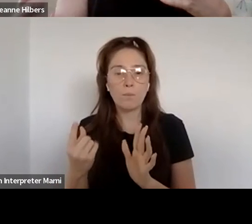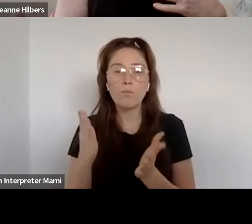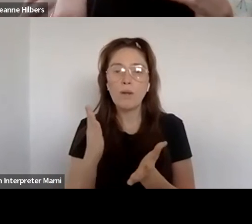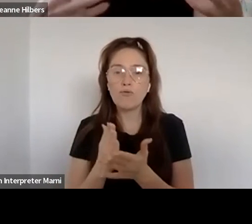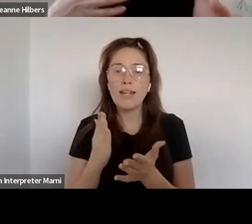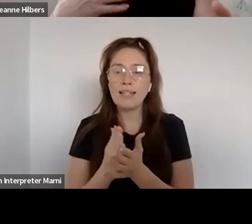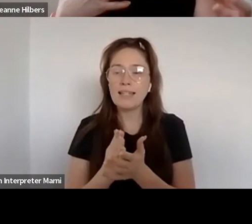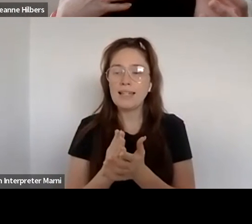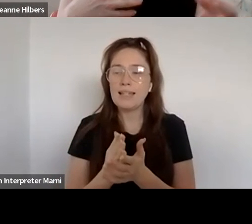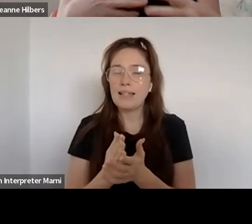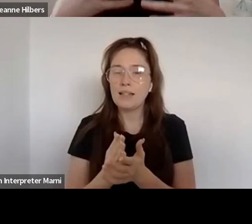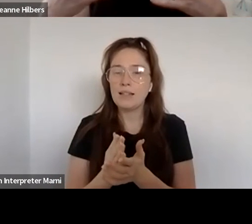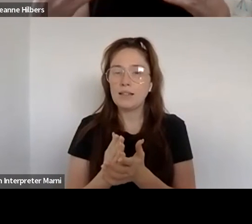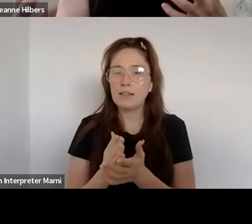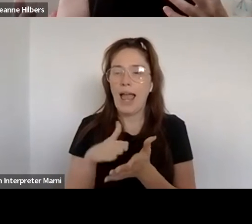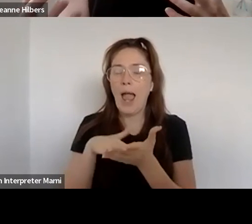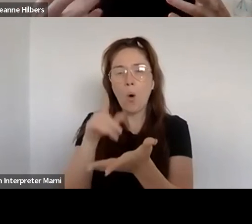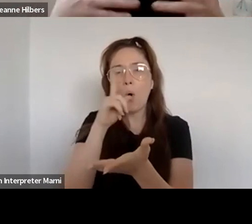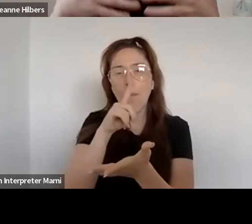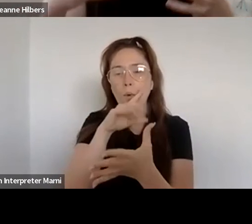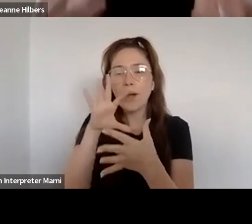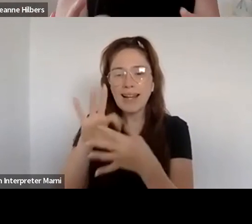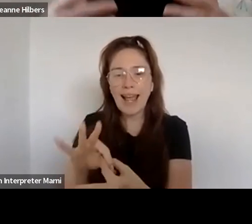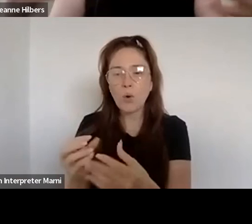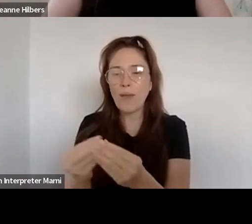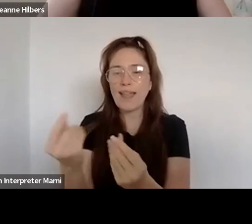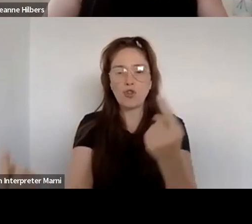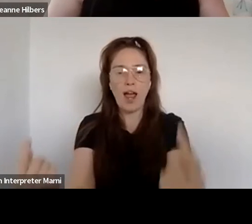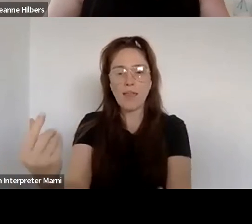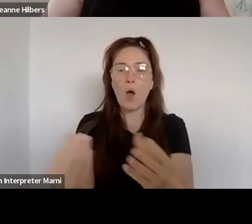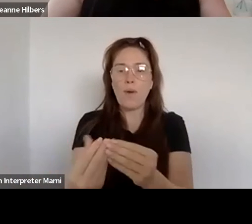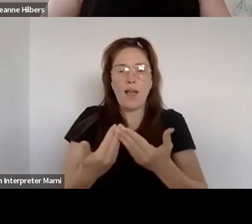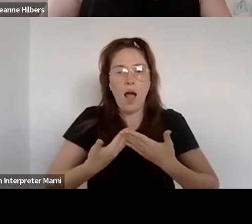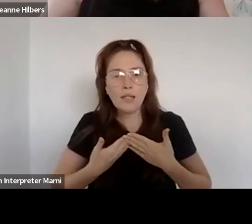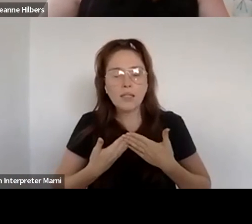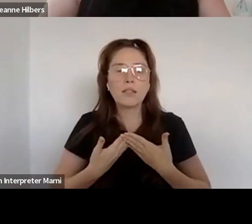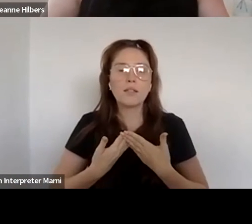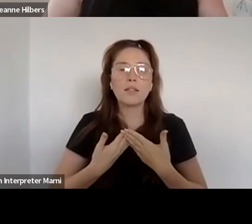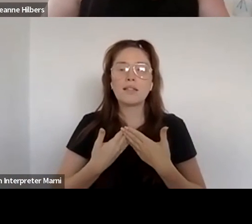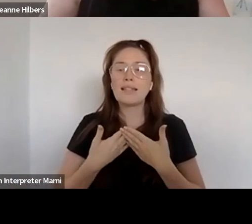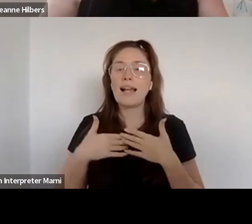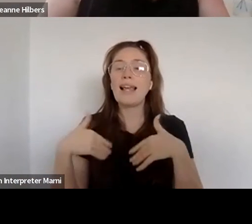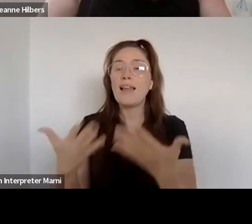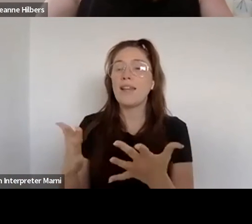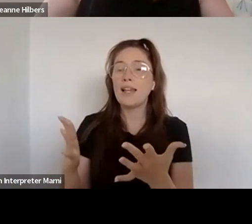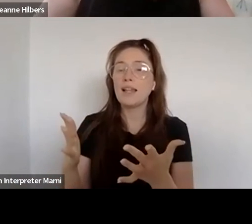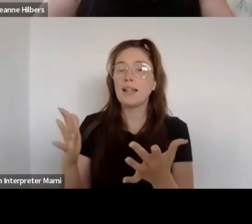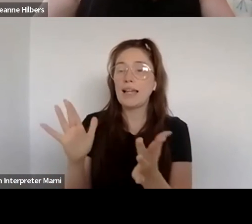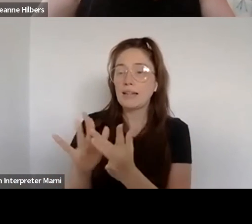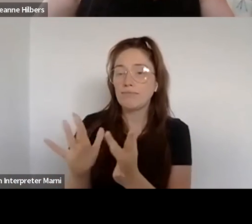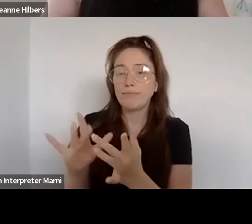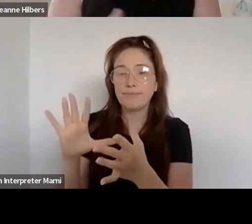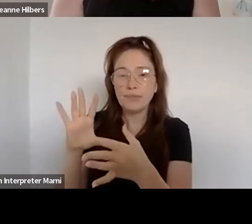people to connect and reconnect with us or others, and to connect people with others that we think that might